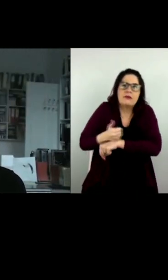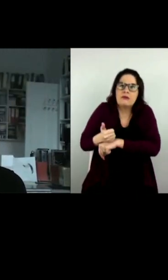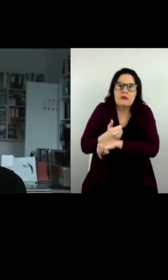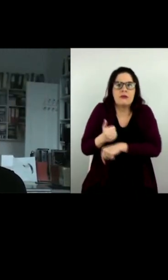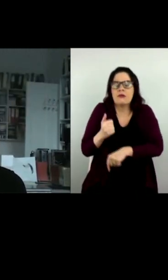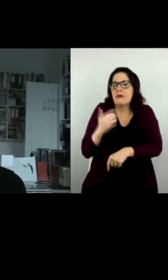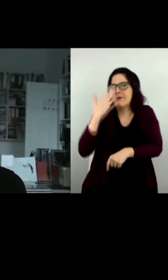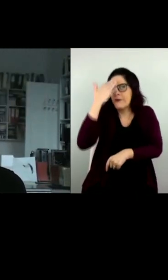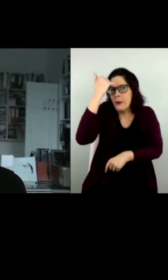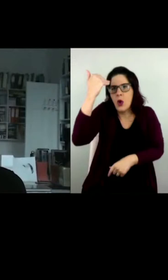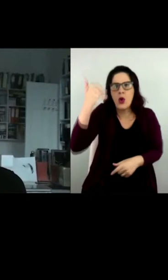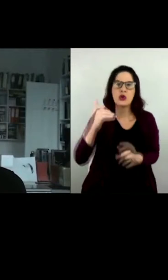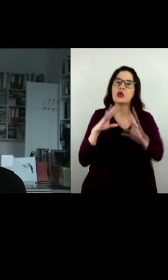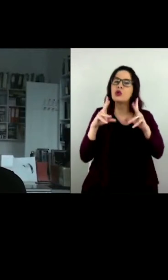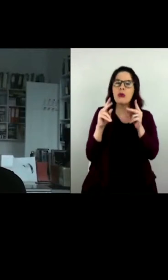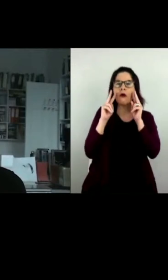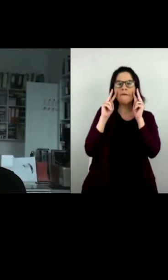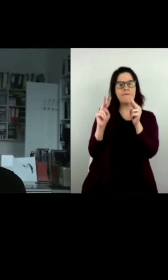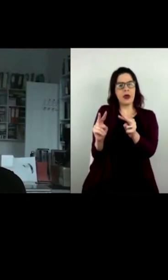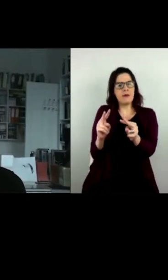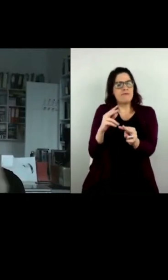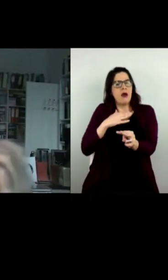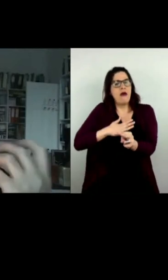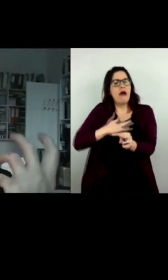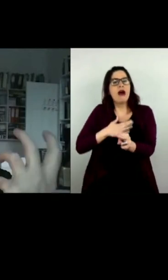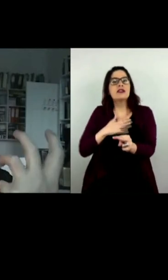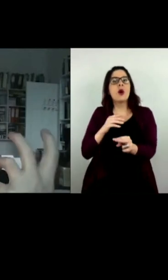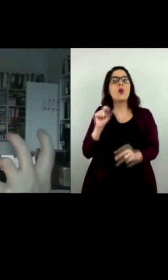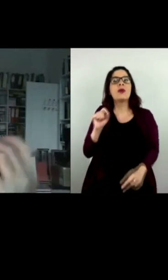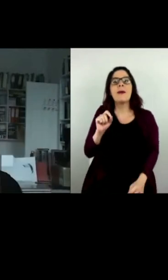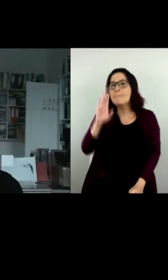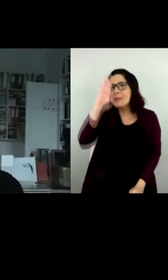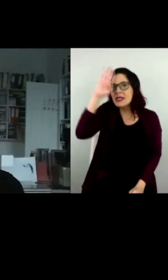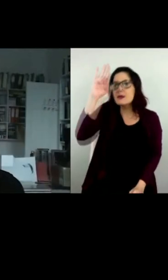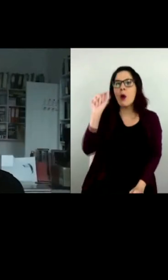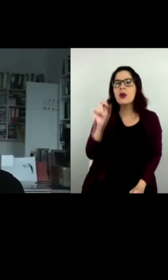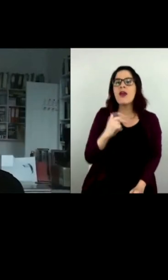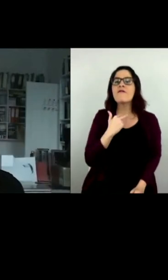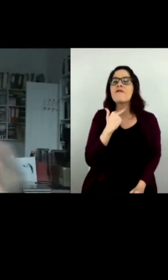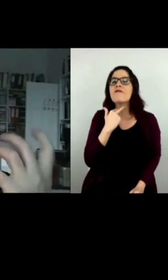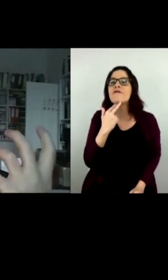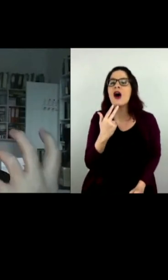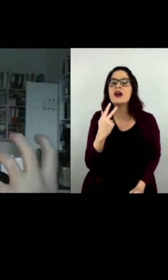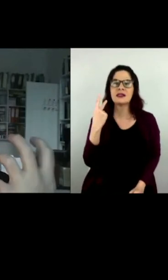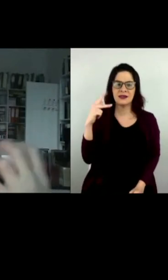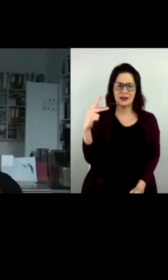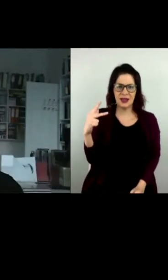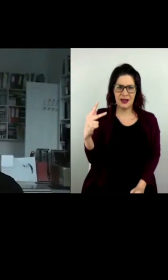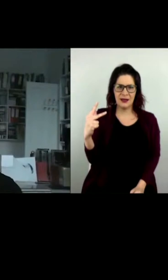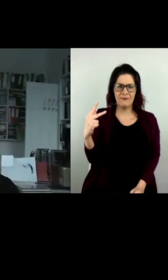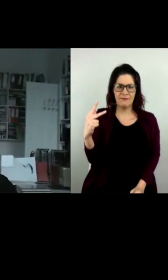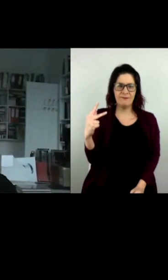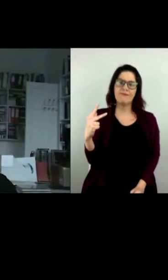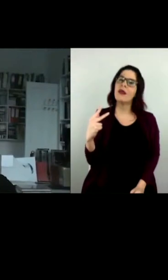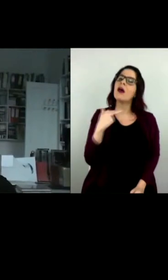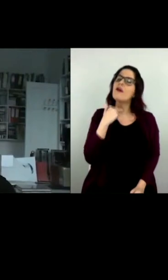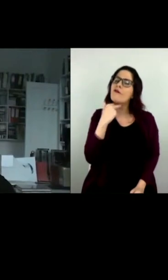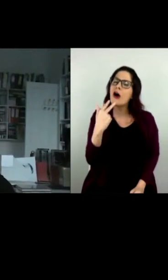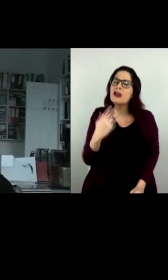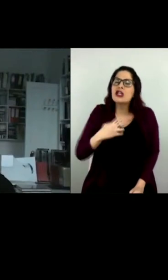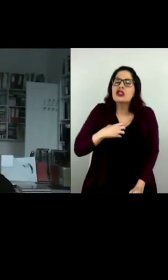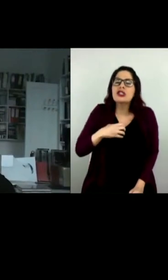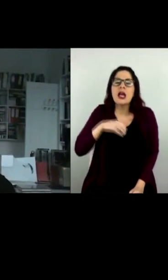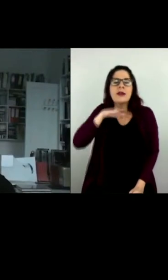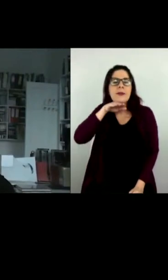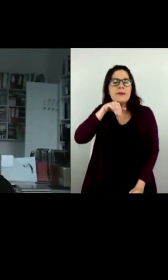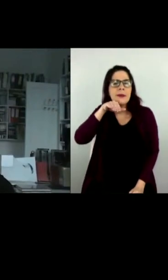was particularly known by his voice. Yeah. And about his voice and his words and